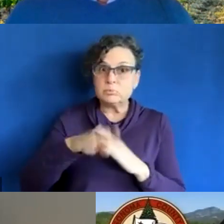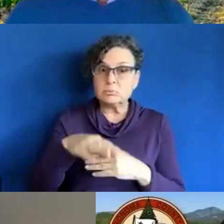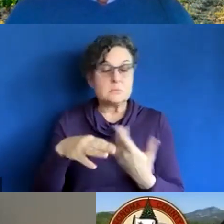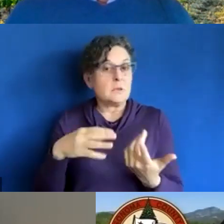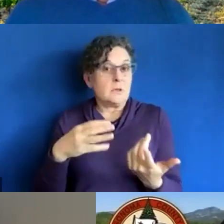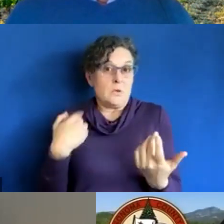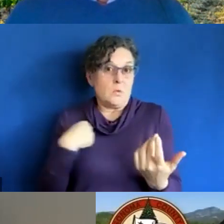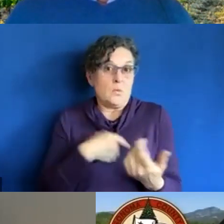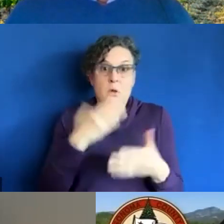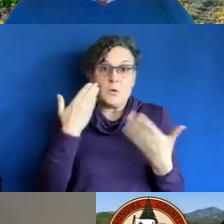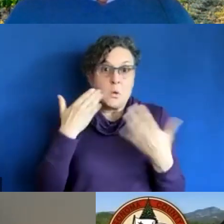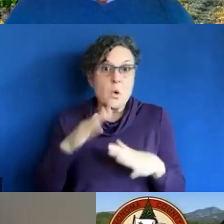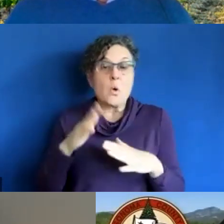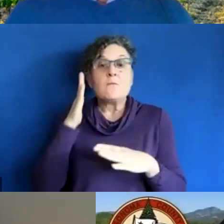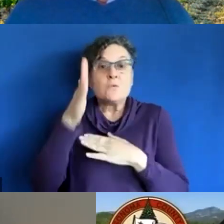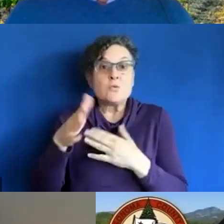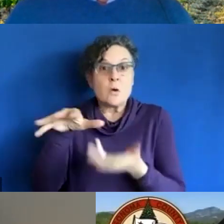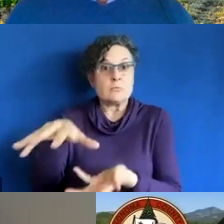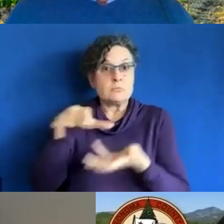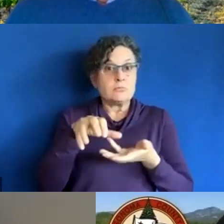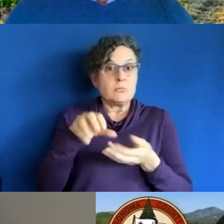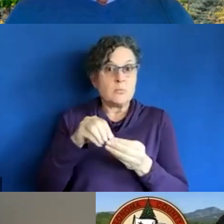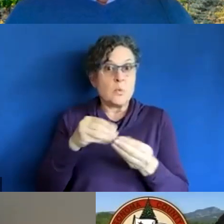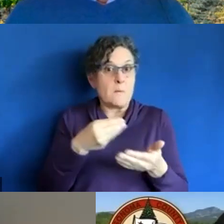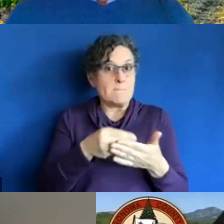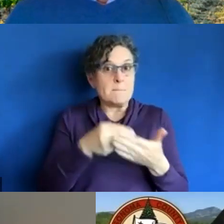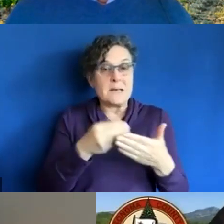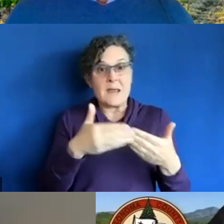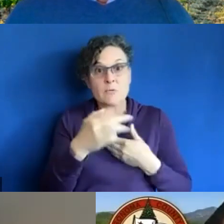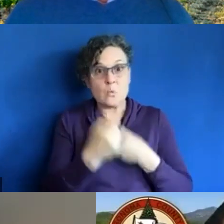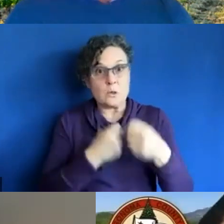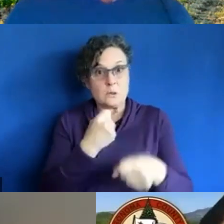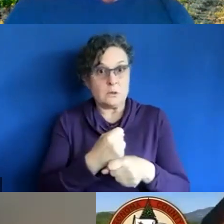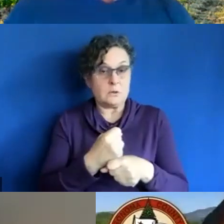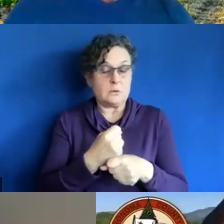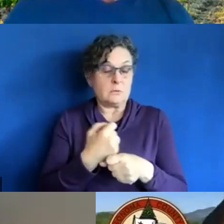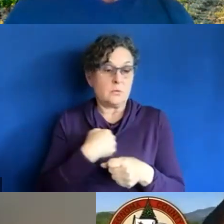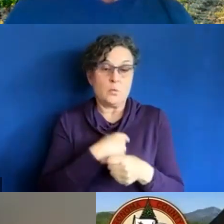be more when one cycle runs out. So